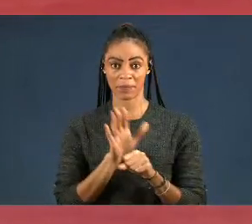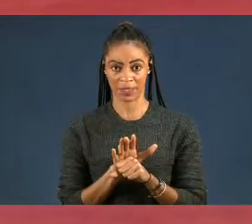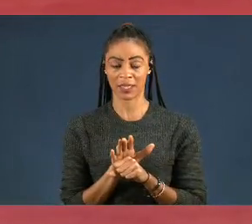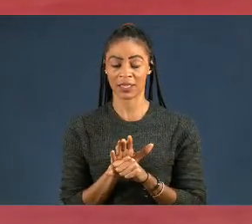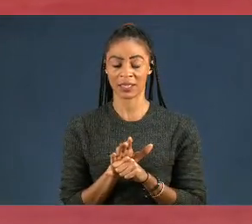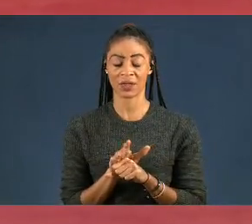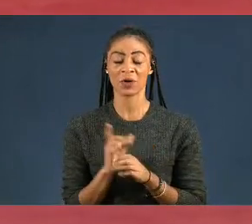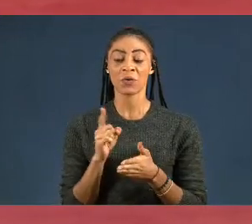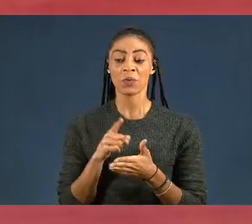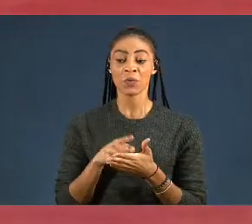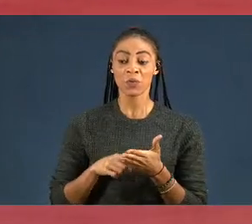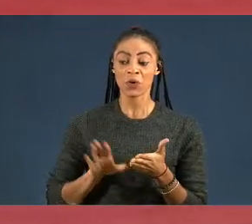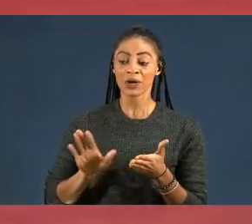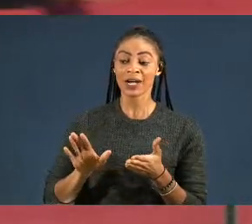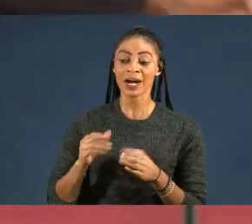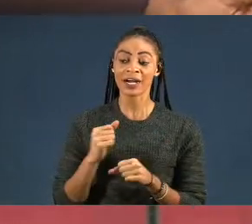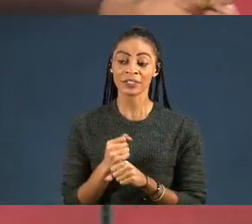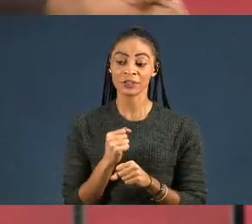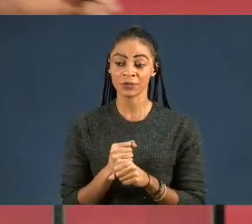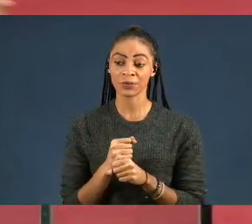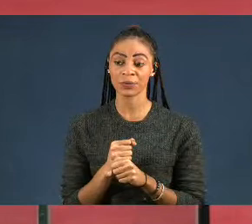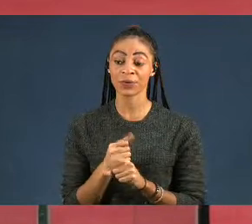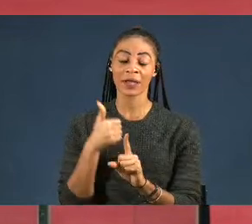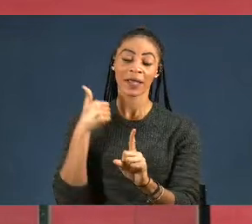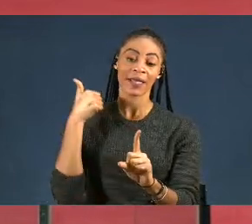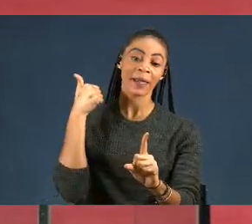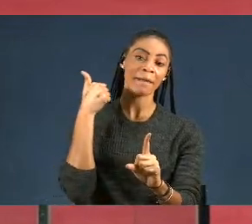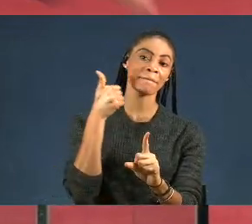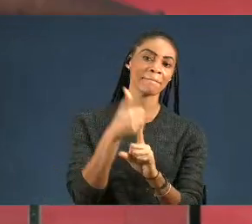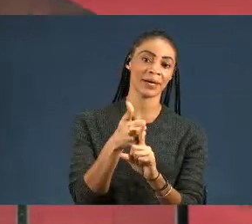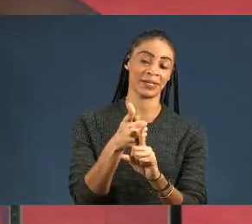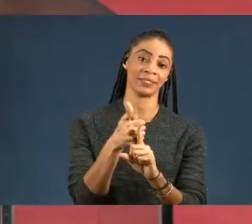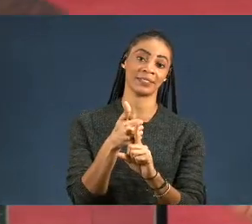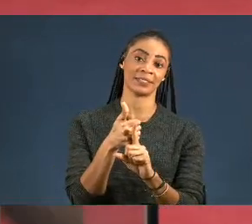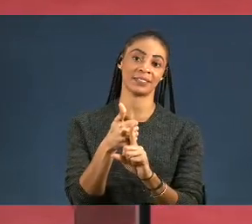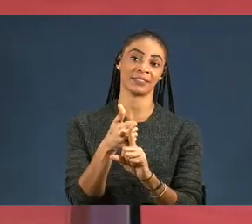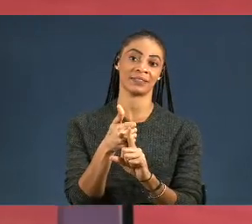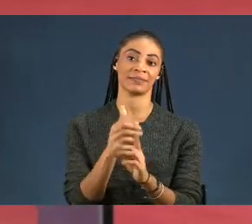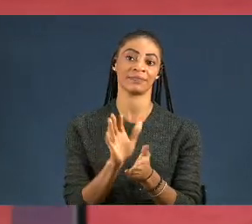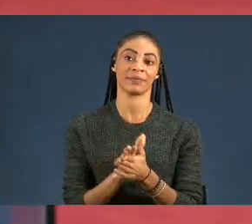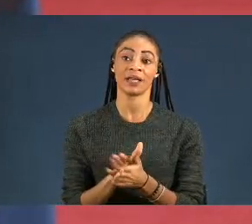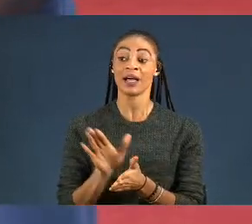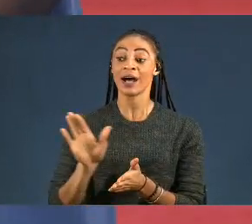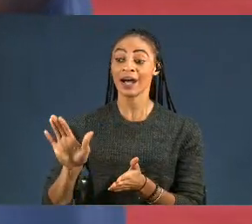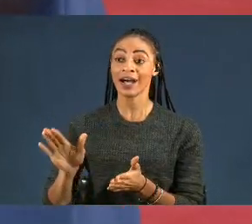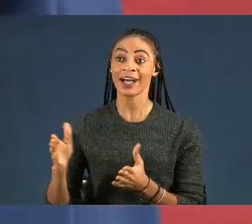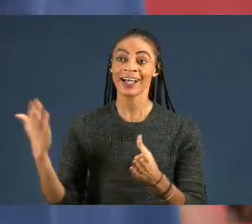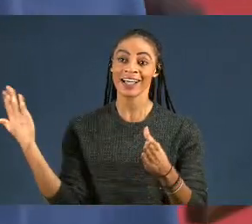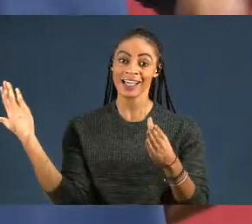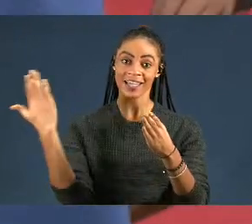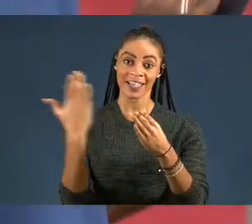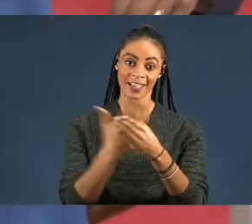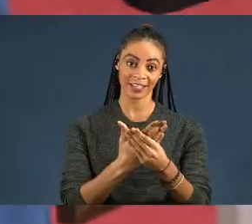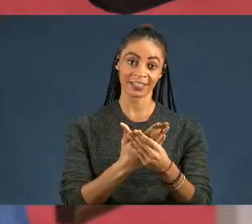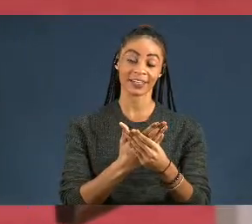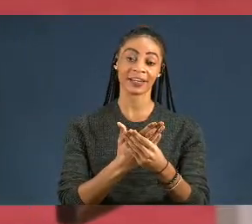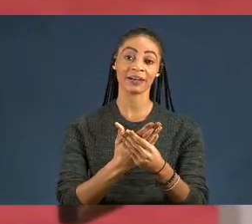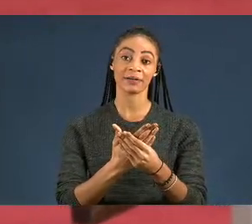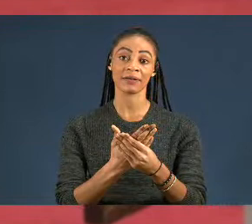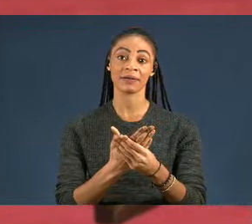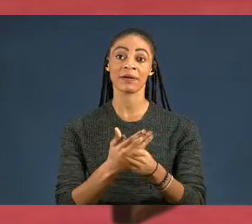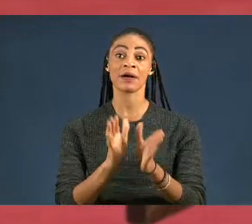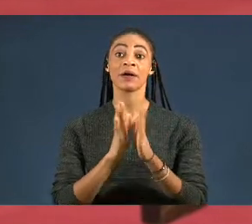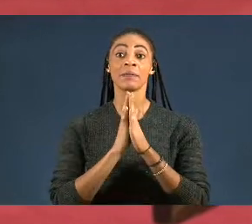momentum of things. The way things were going, they would have continued going there. She interrupted them. My prayer is that